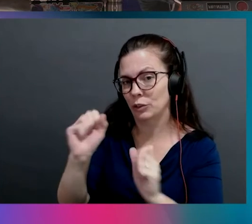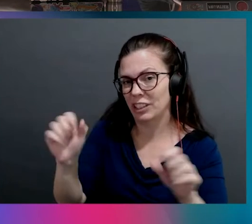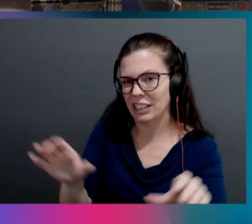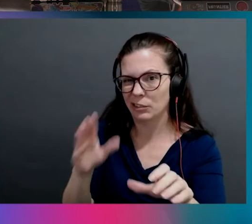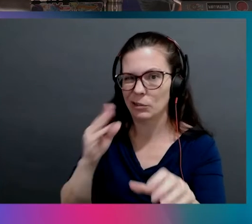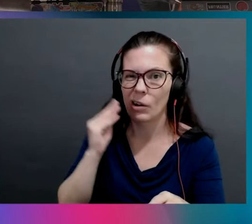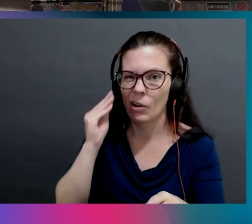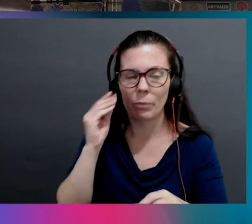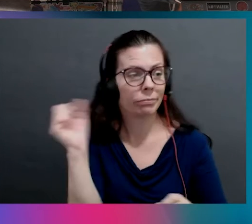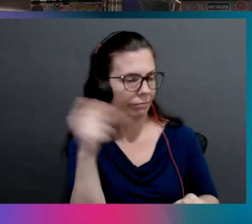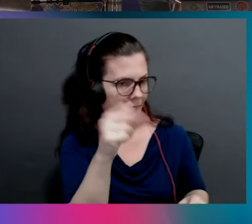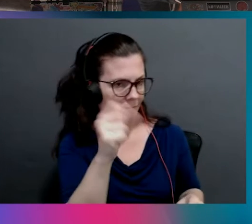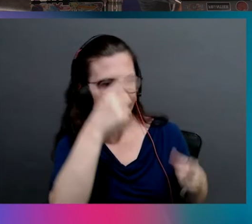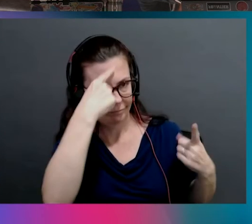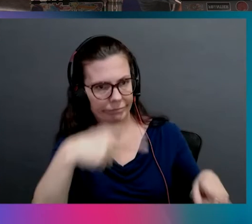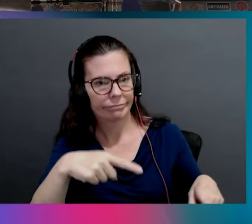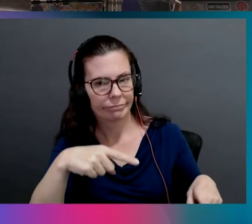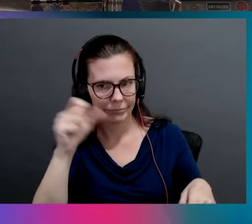Yeah.